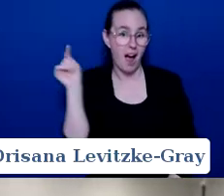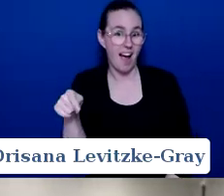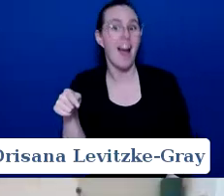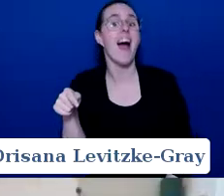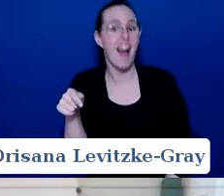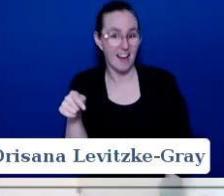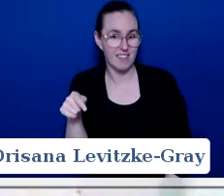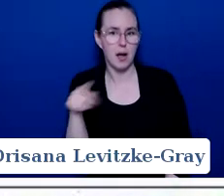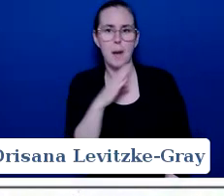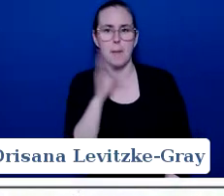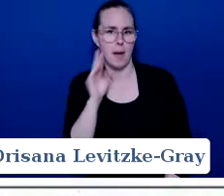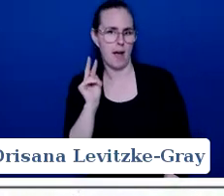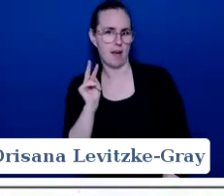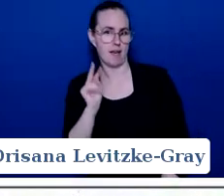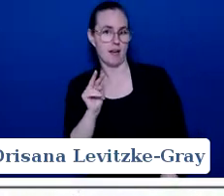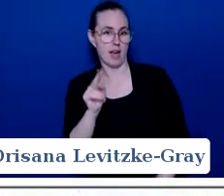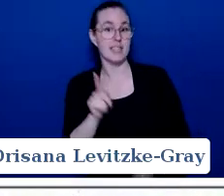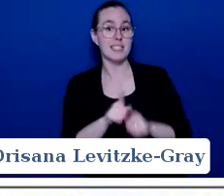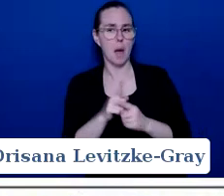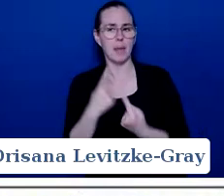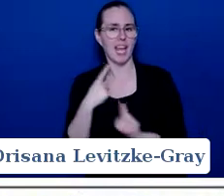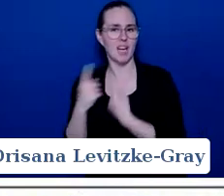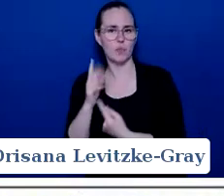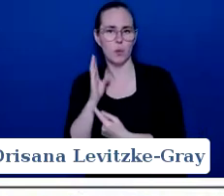mother. So this is just one of the examples.